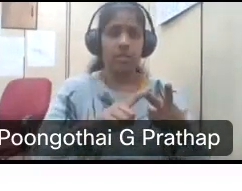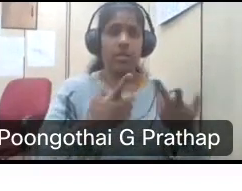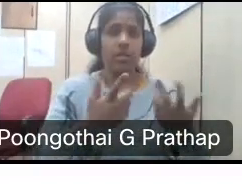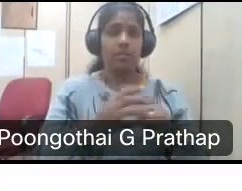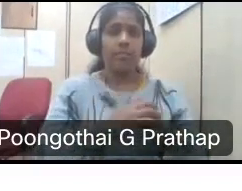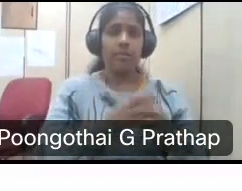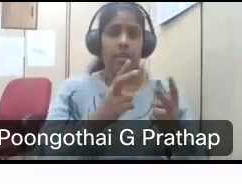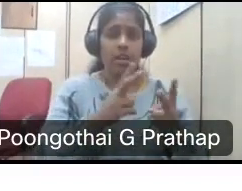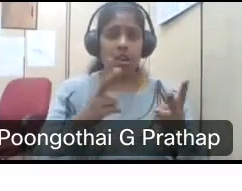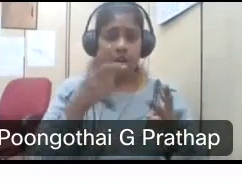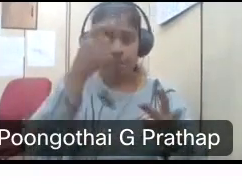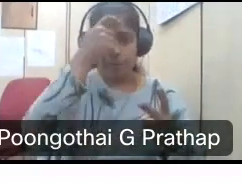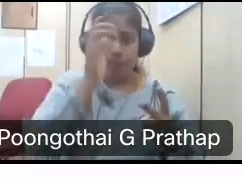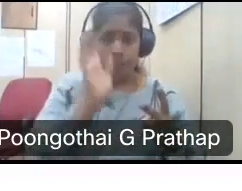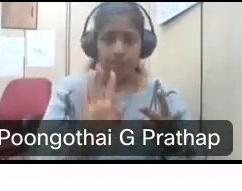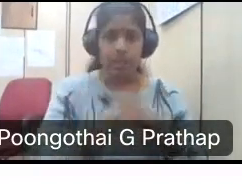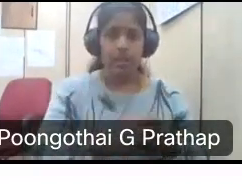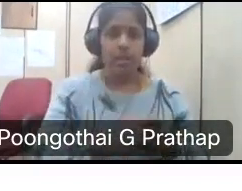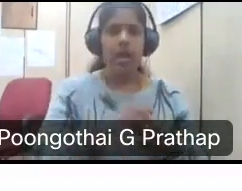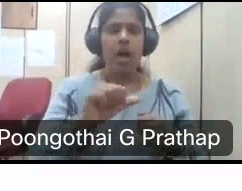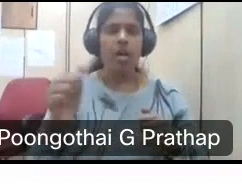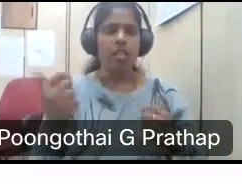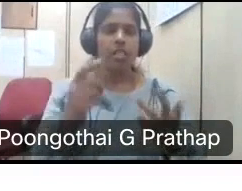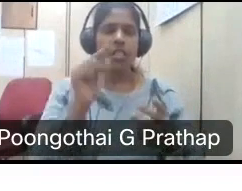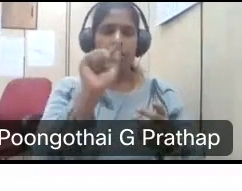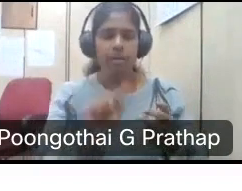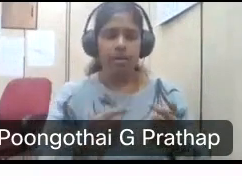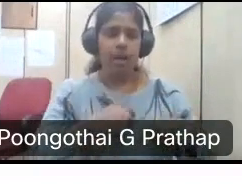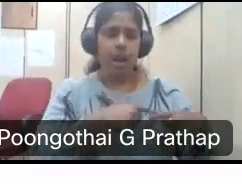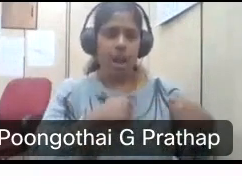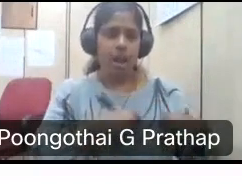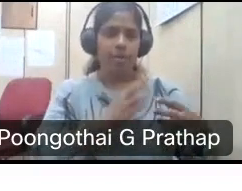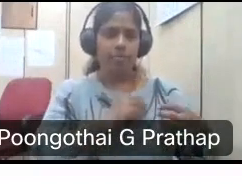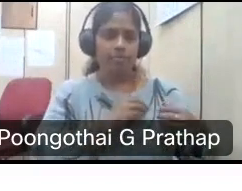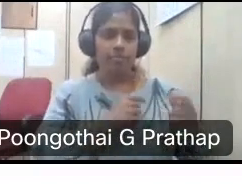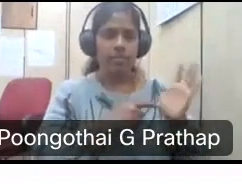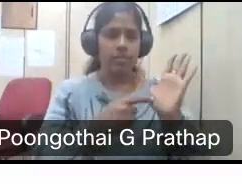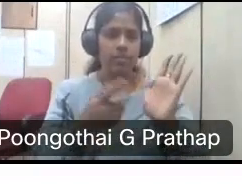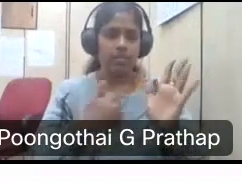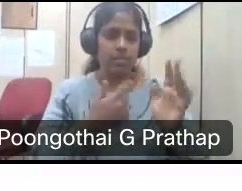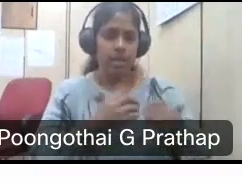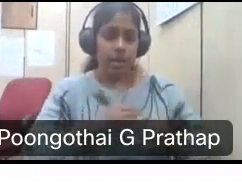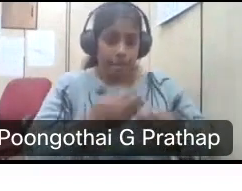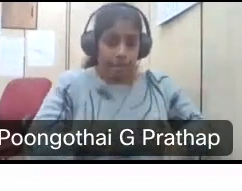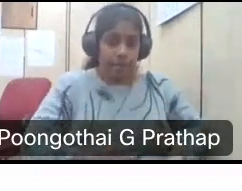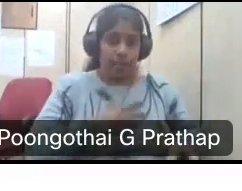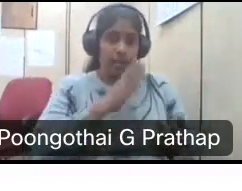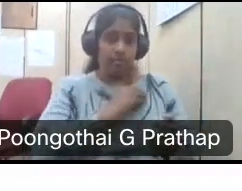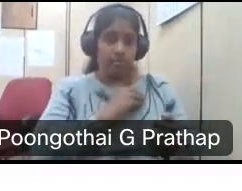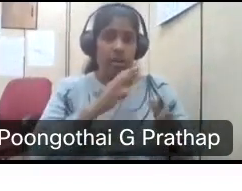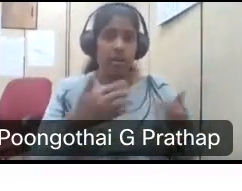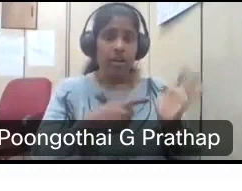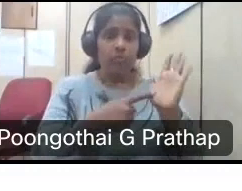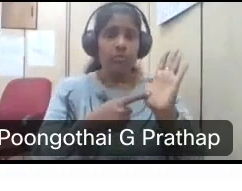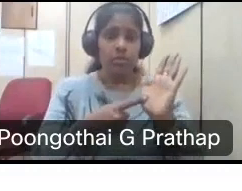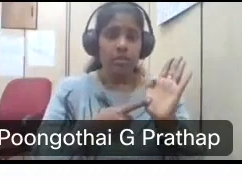But there were other features of heart failure like hepatomegaly. And this is the patient. So you can see that and